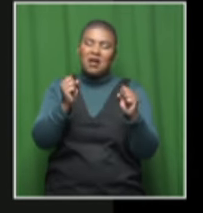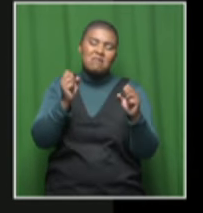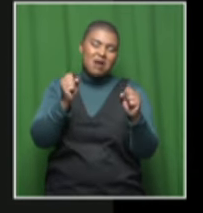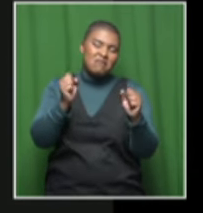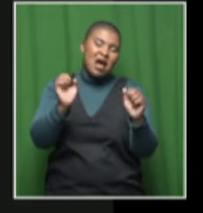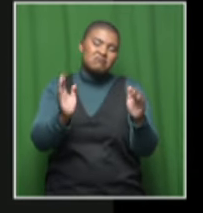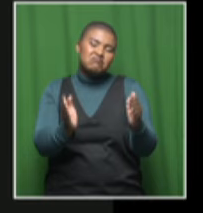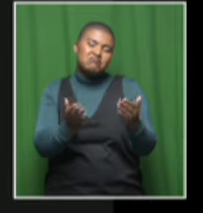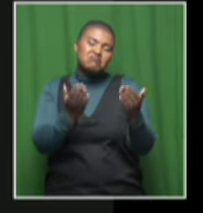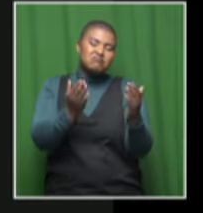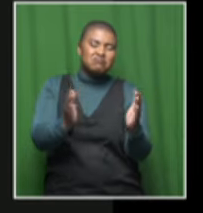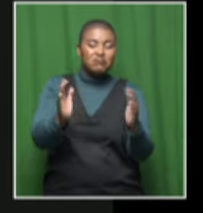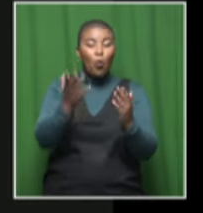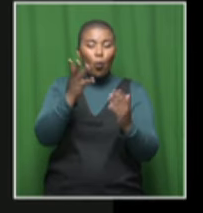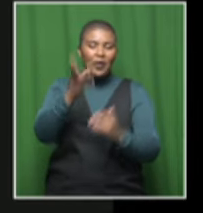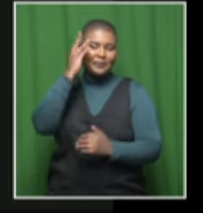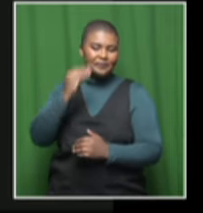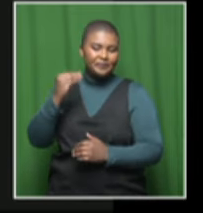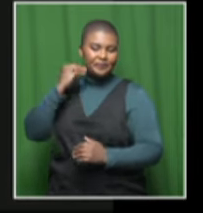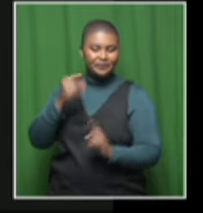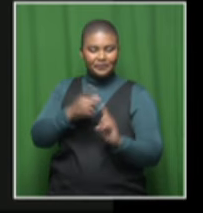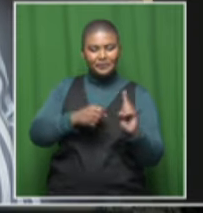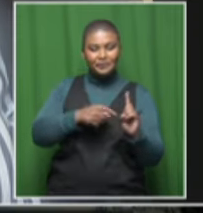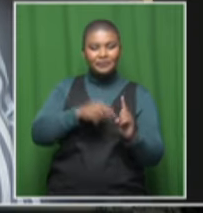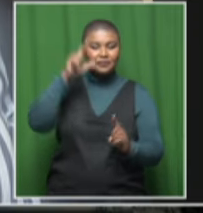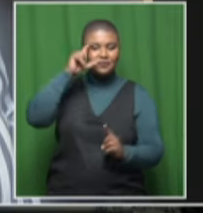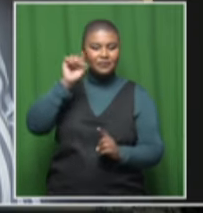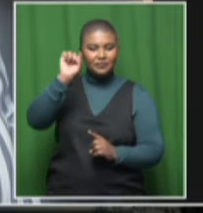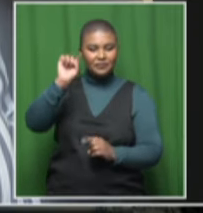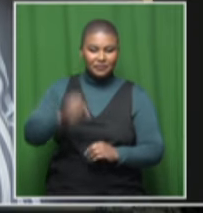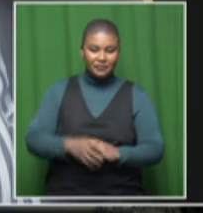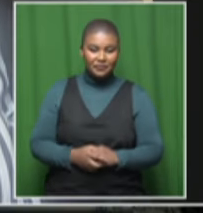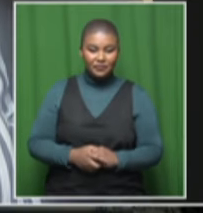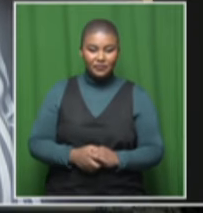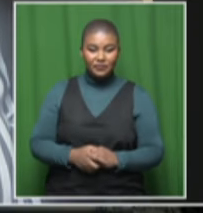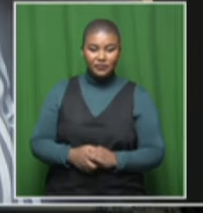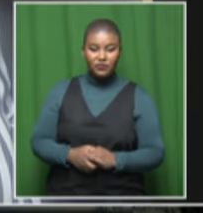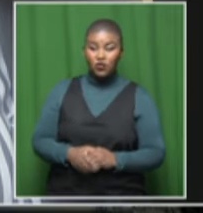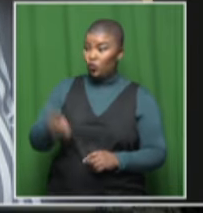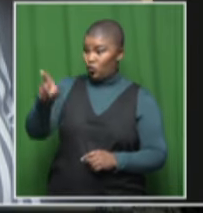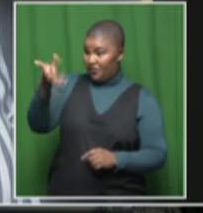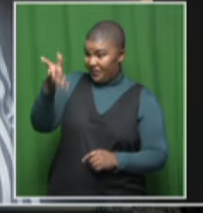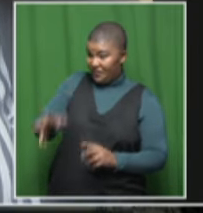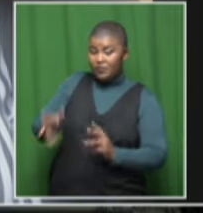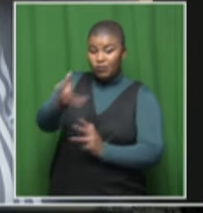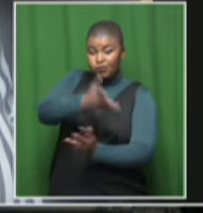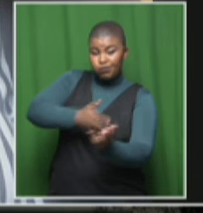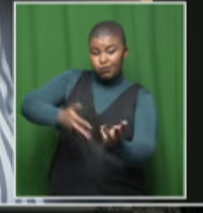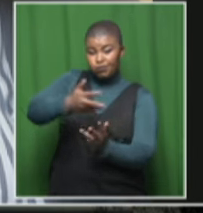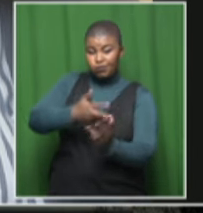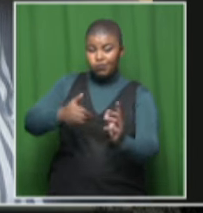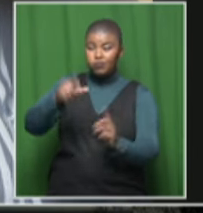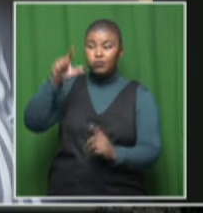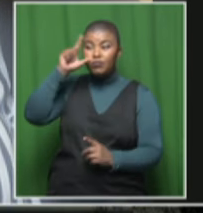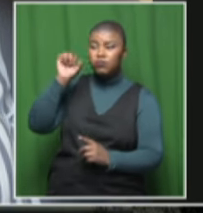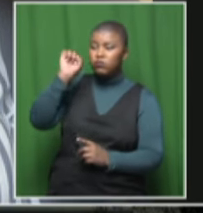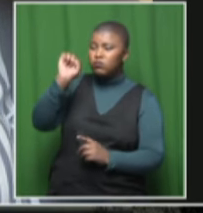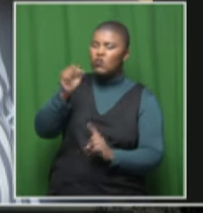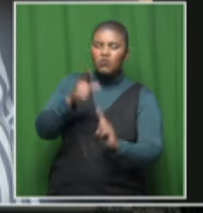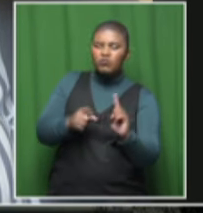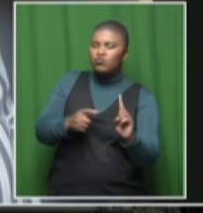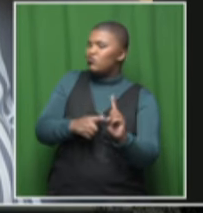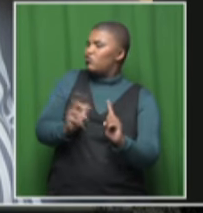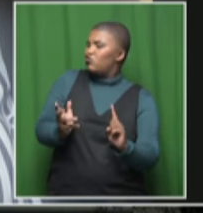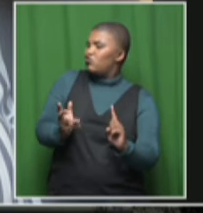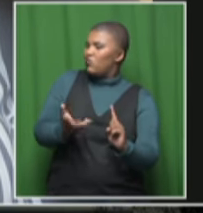way of recognizing that side. Mm. Speak to us about your interactions with him. What kind of person are we speaking about